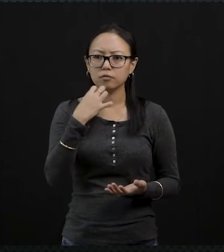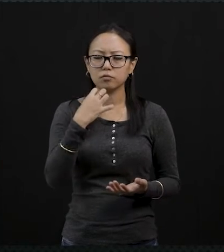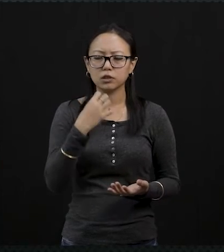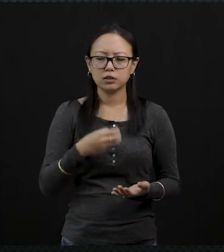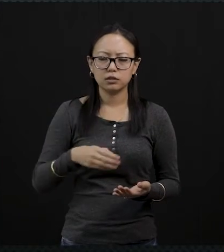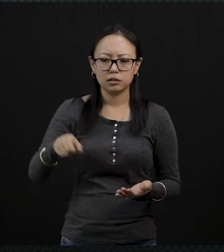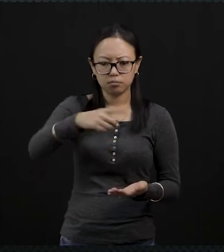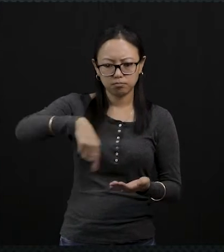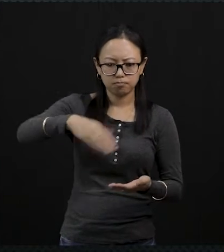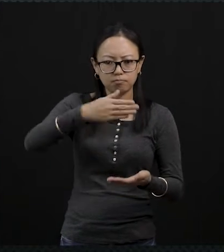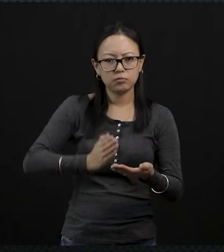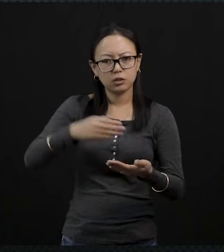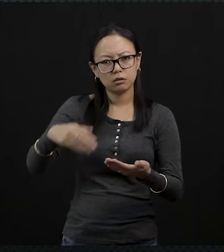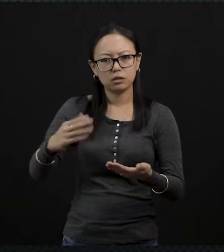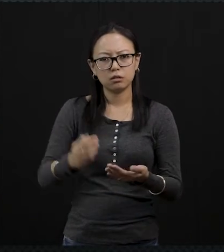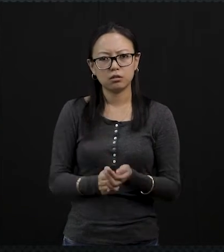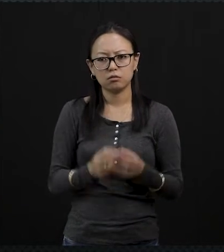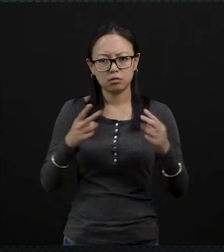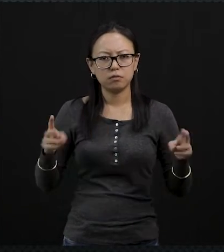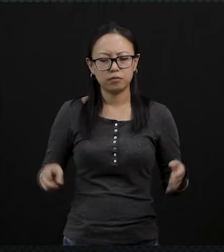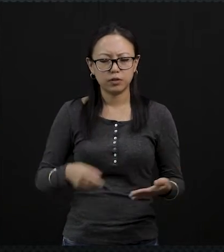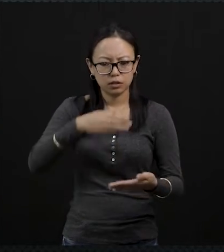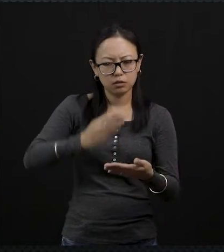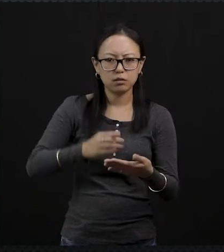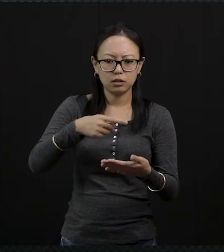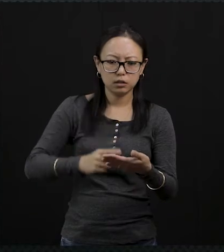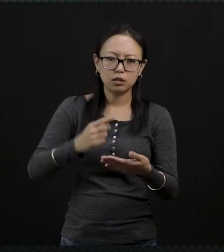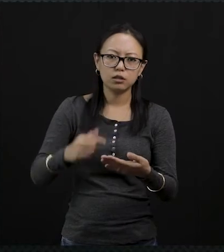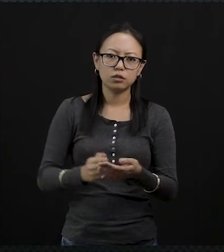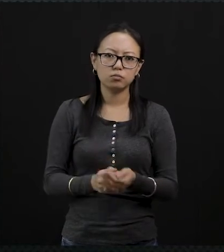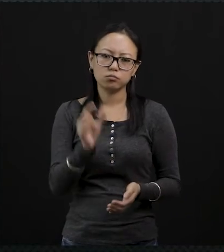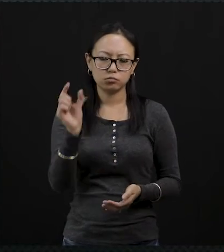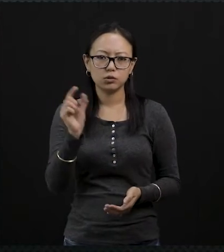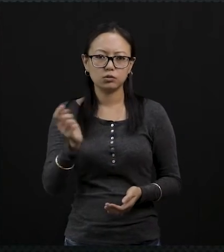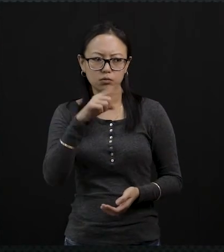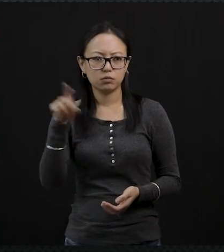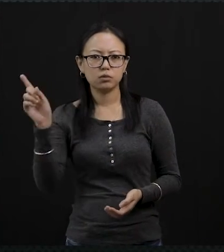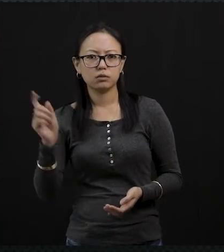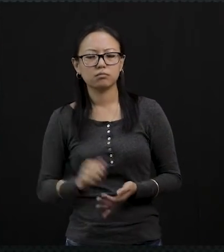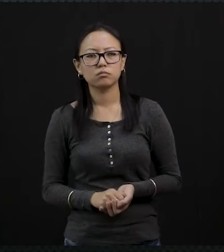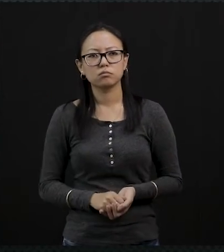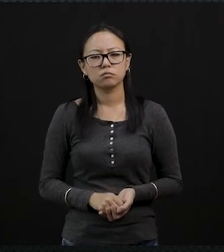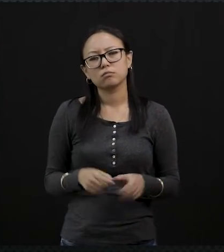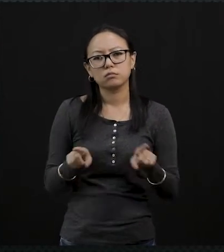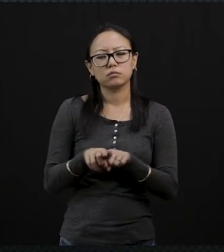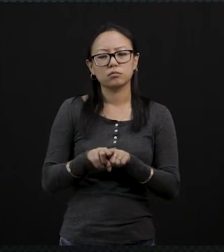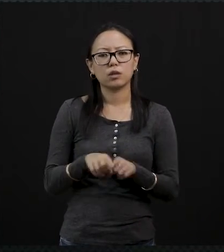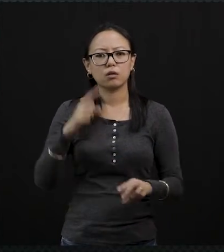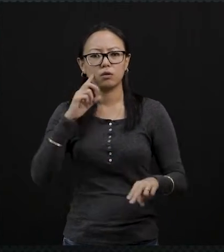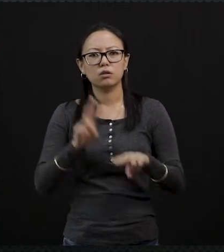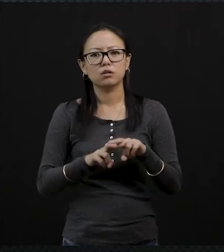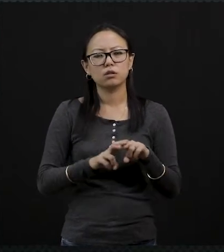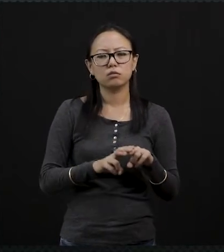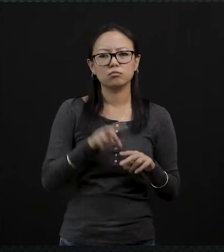things. But students, we should, okay, suppose if you are very hungry and you want to